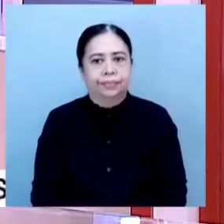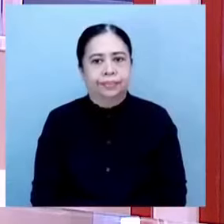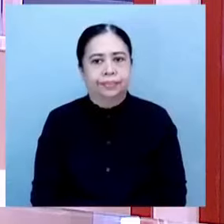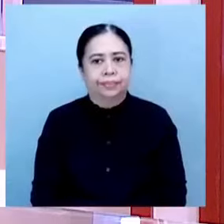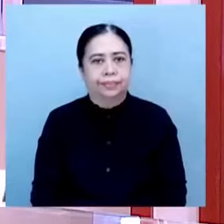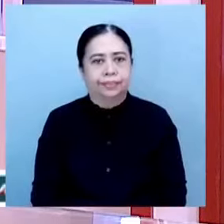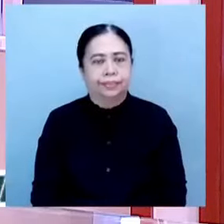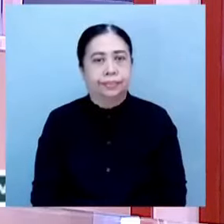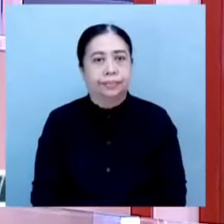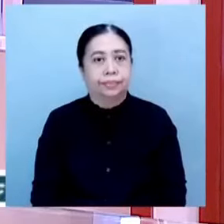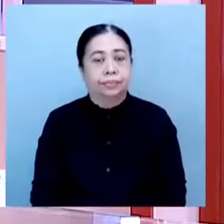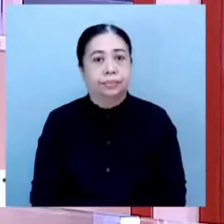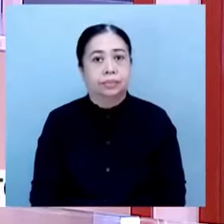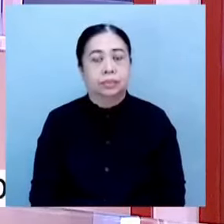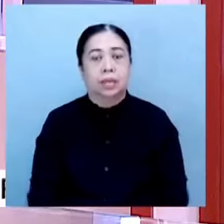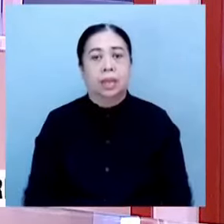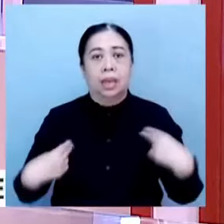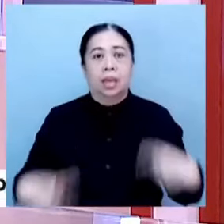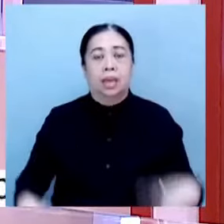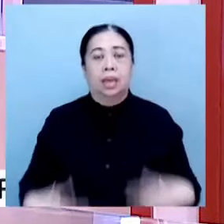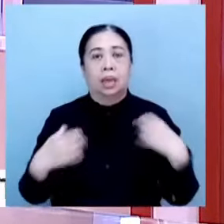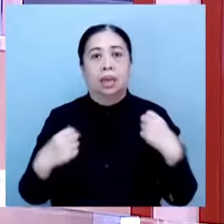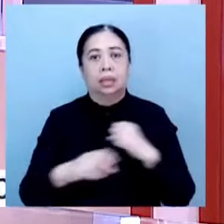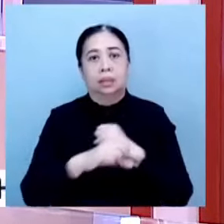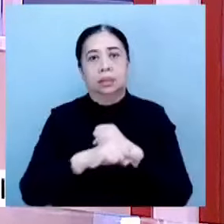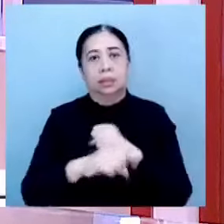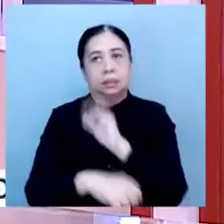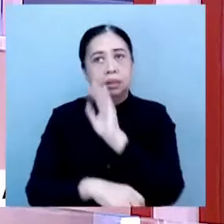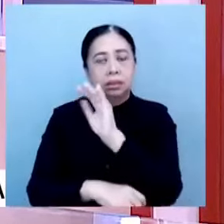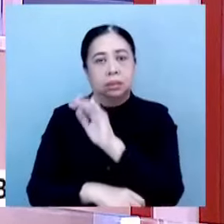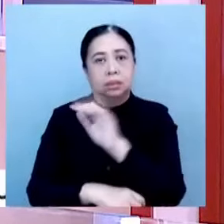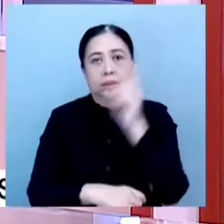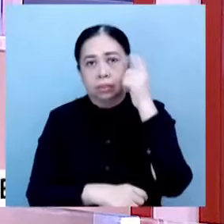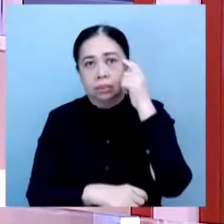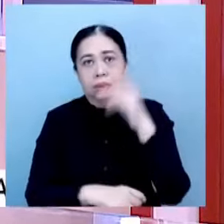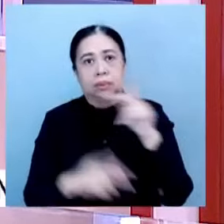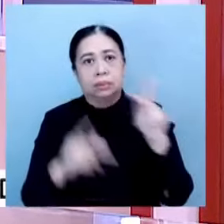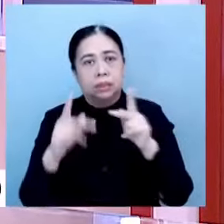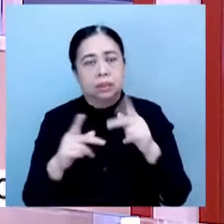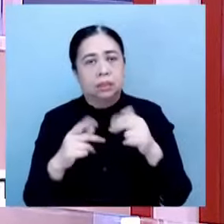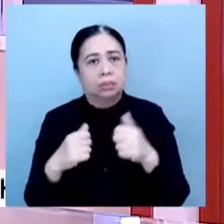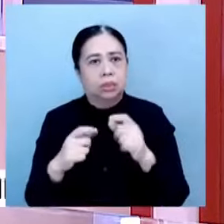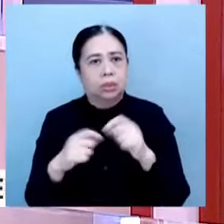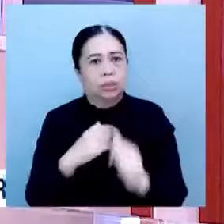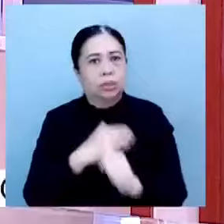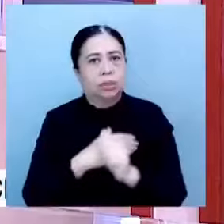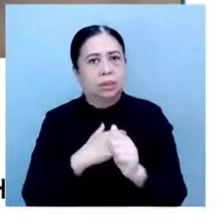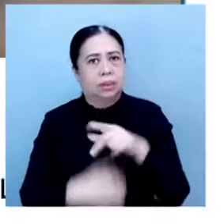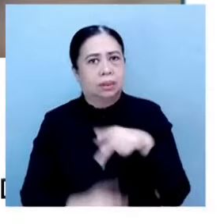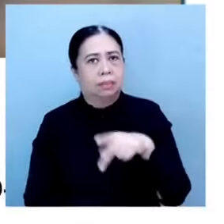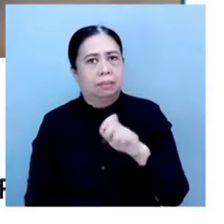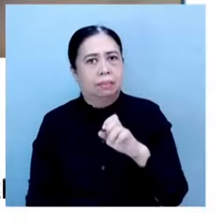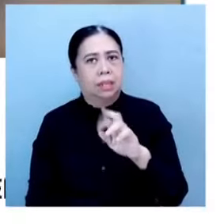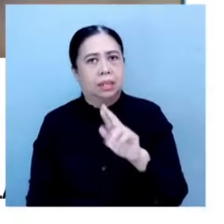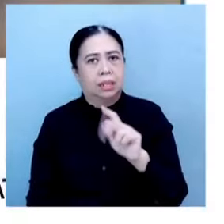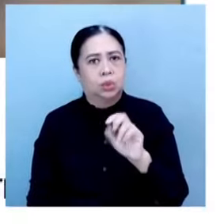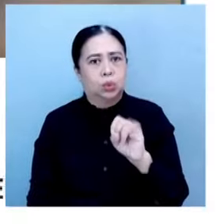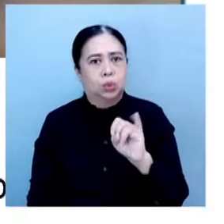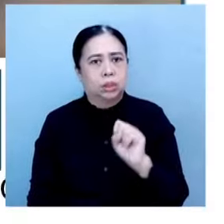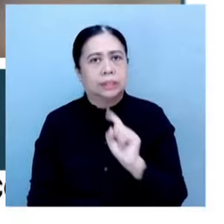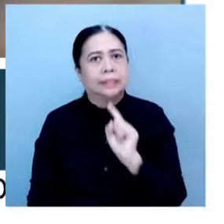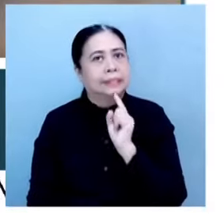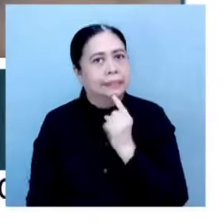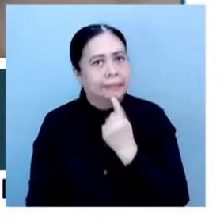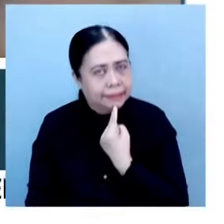A health reform advocate, meanwhile, calls on the Philippine government and the public to deal with the threat of pertussis seriously. Dr.